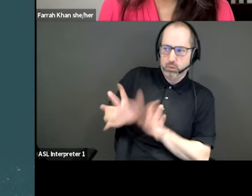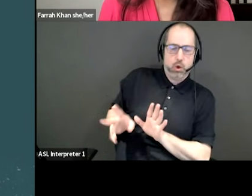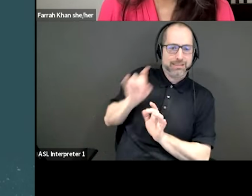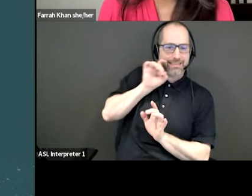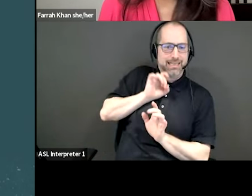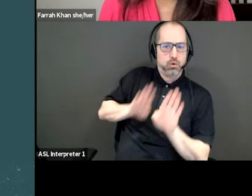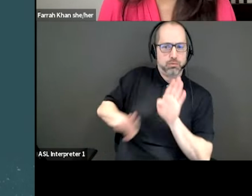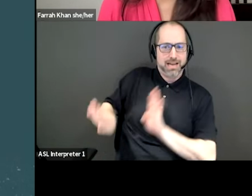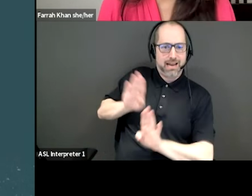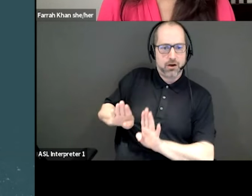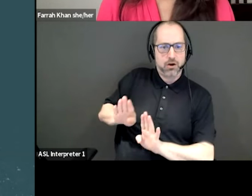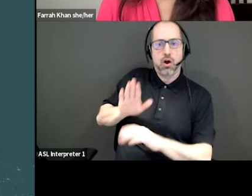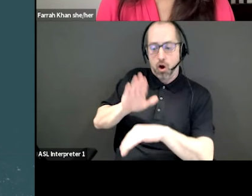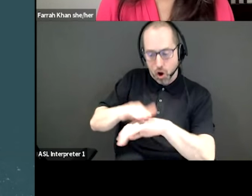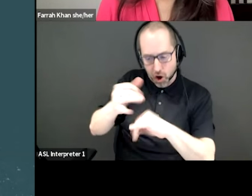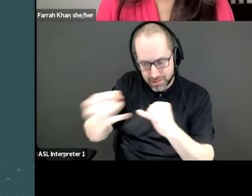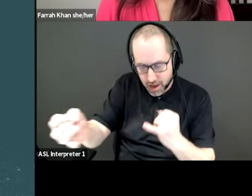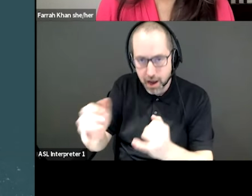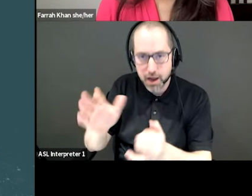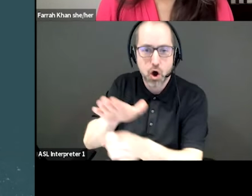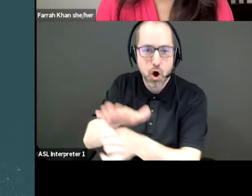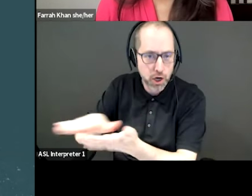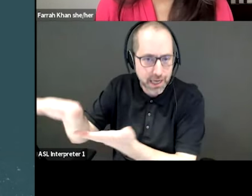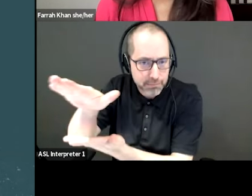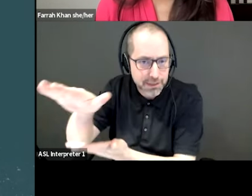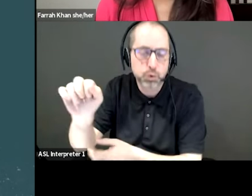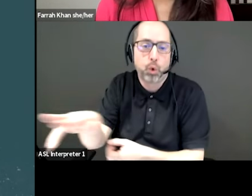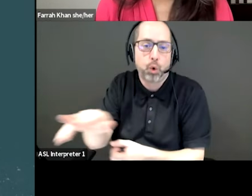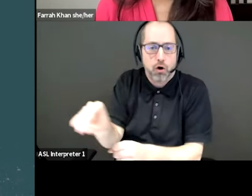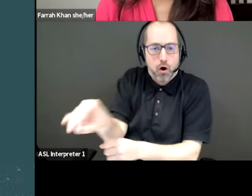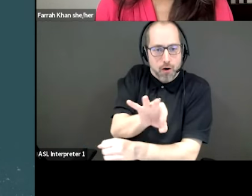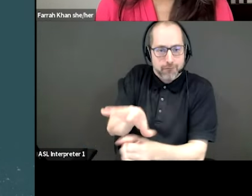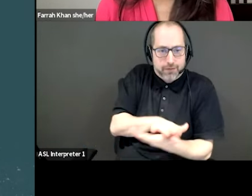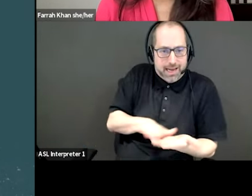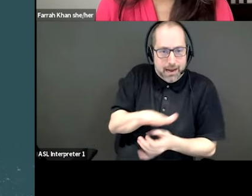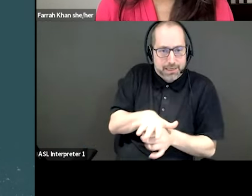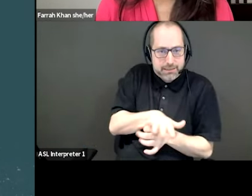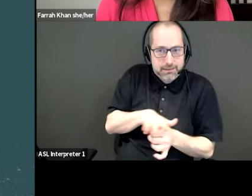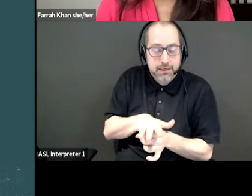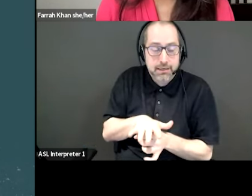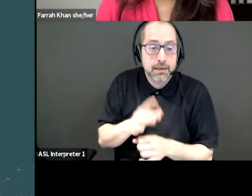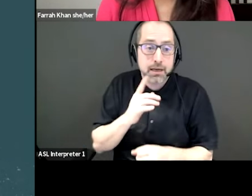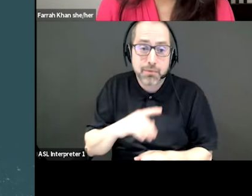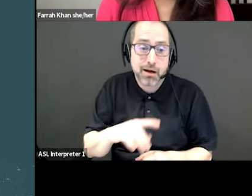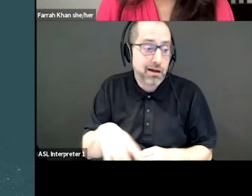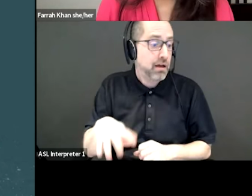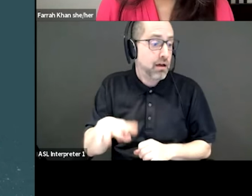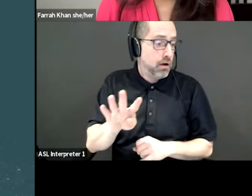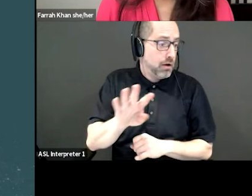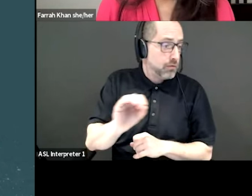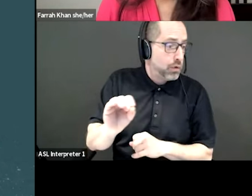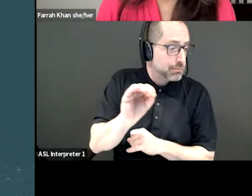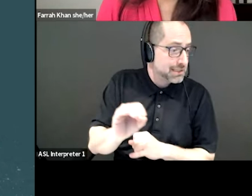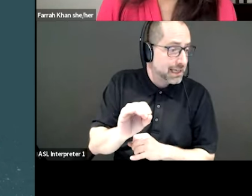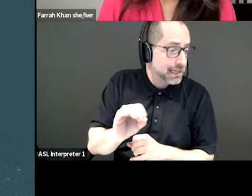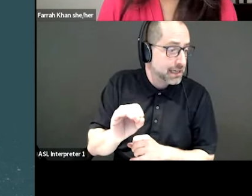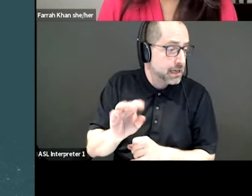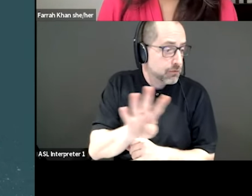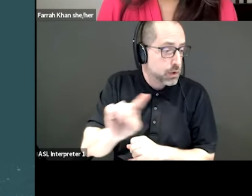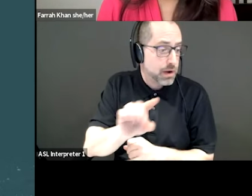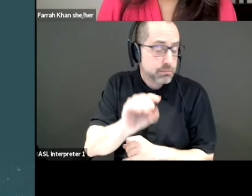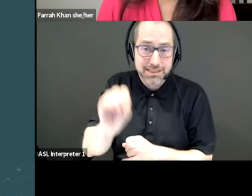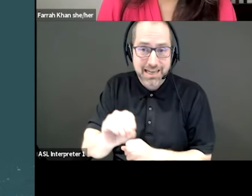off campus, or online. As well, 41% of reported instances of sexual assault were reported by students. So what we